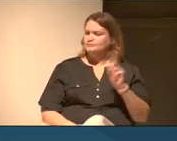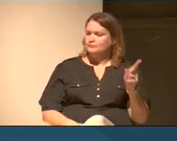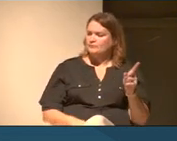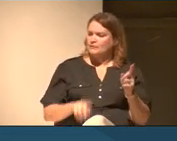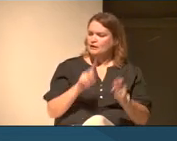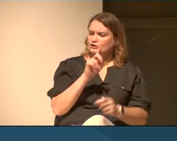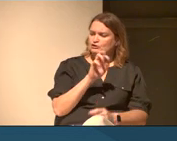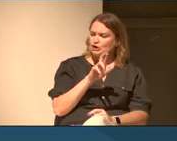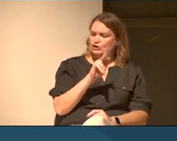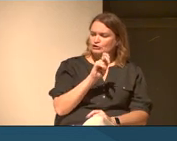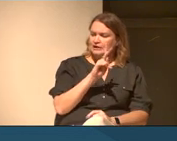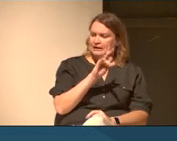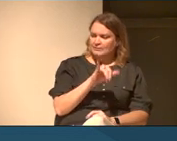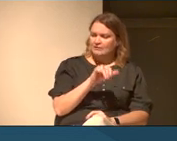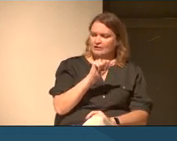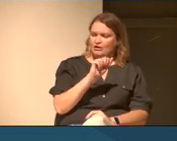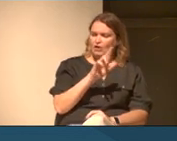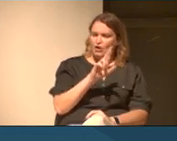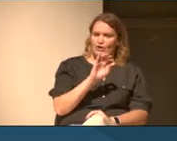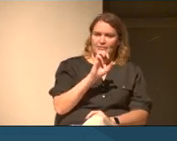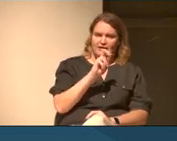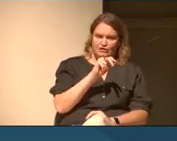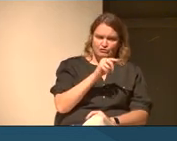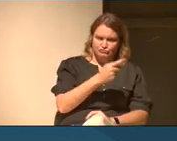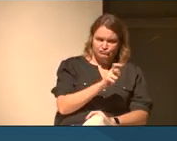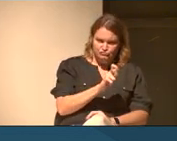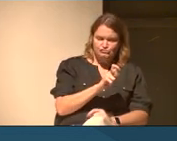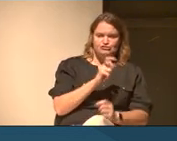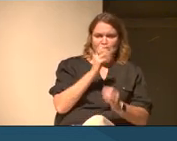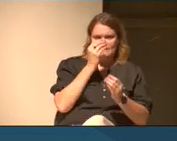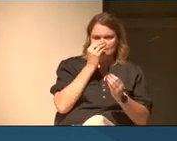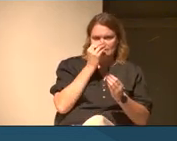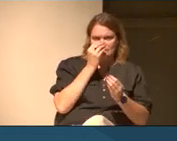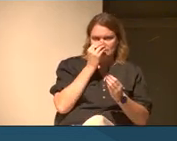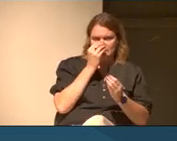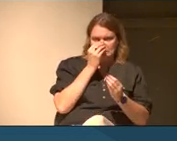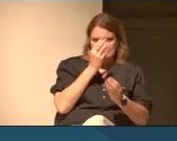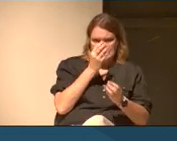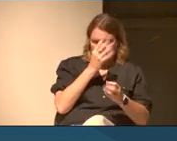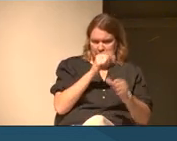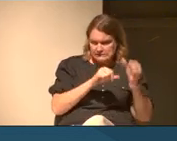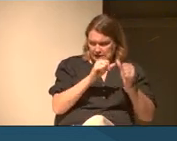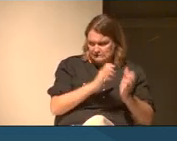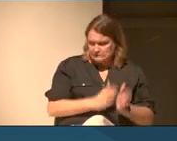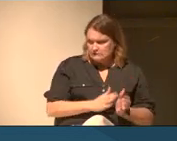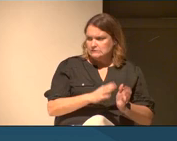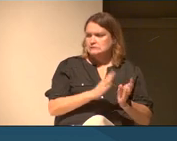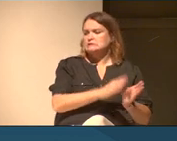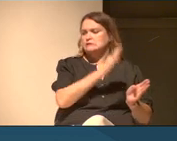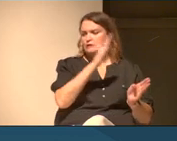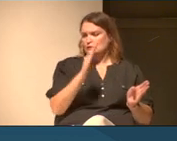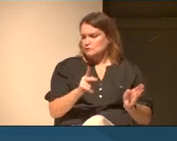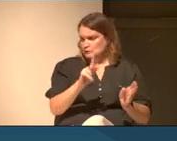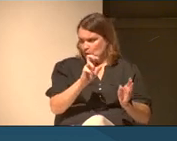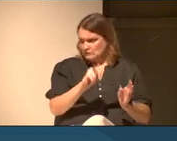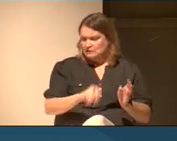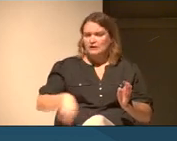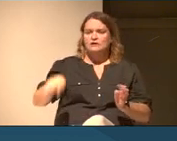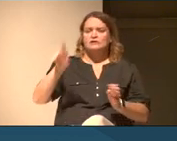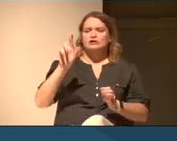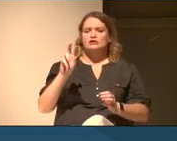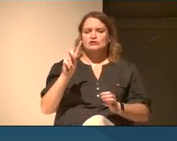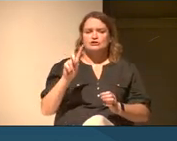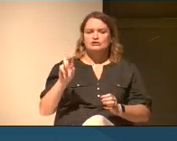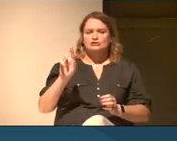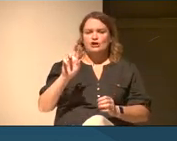Kimberly Arcan, she's a data visualization scientist, Dr. Nancy Knowlton in the middle, and Dr. Rachel Page, who studies